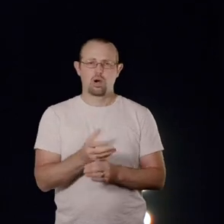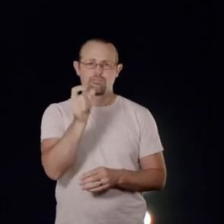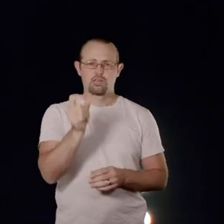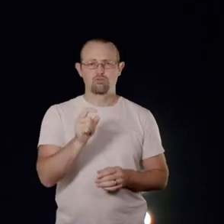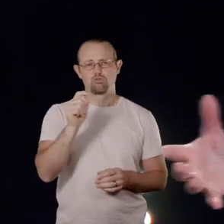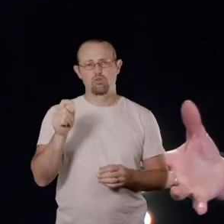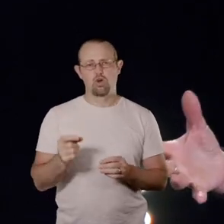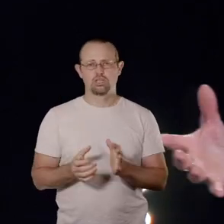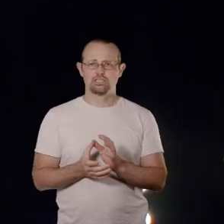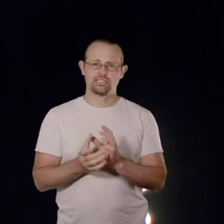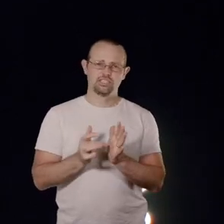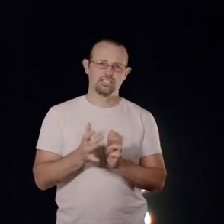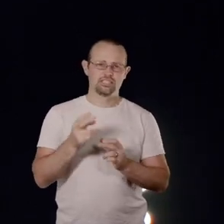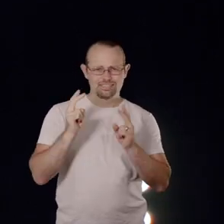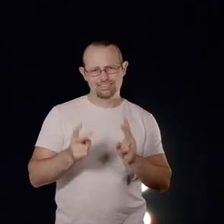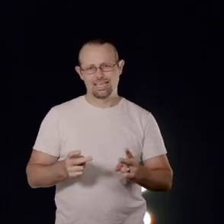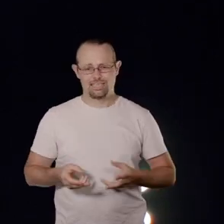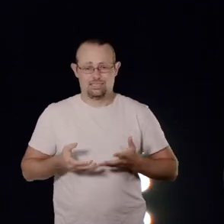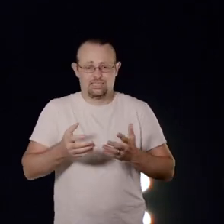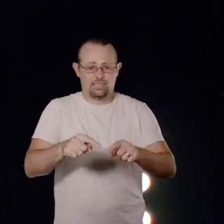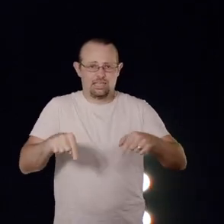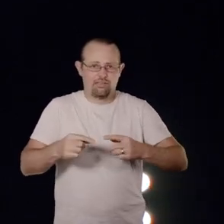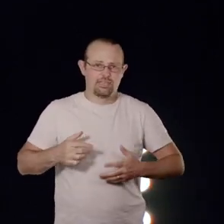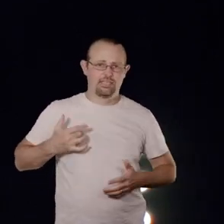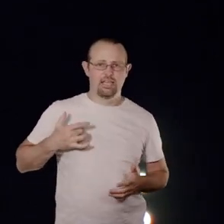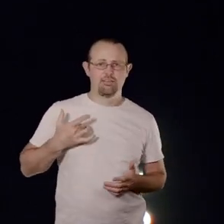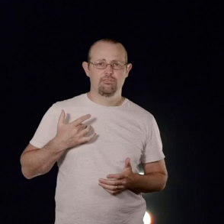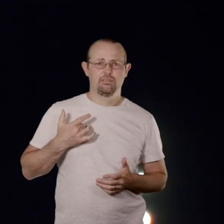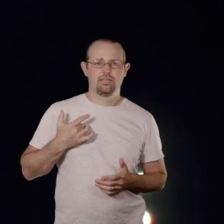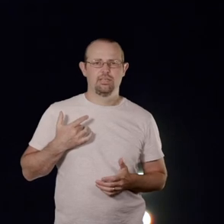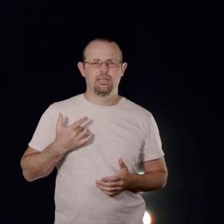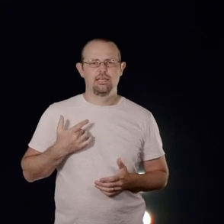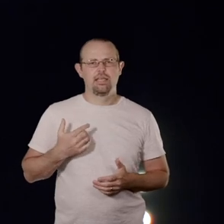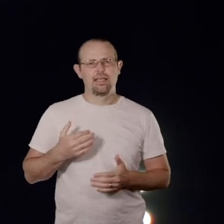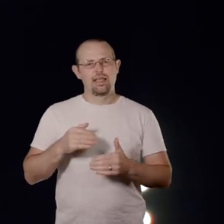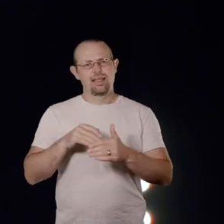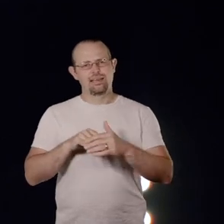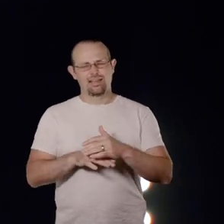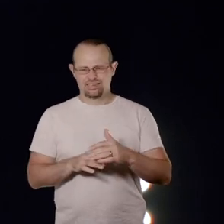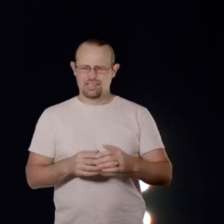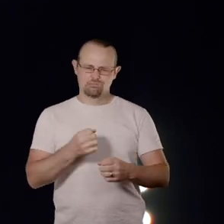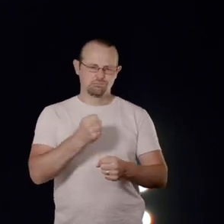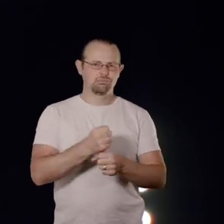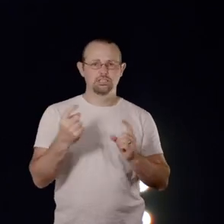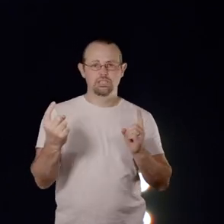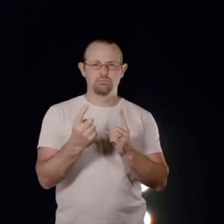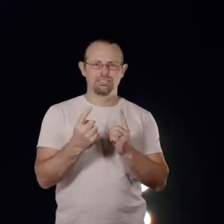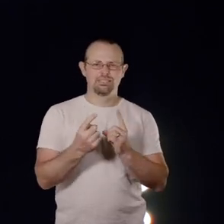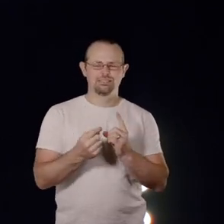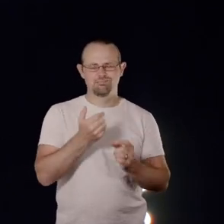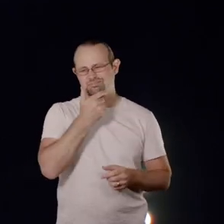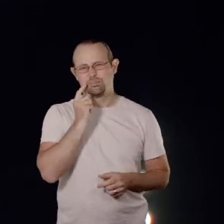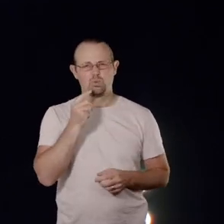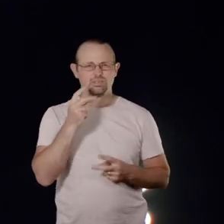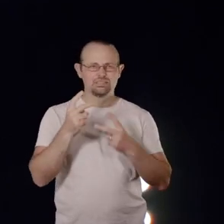life, not leave us in a mess. And, you know, I find often in meetings, when we were having meetings, that people would be singing, but they'd be